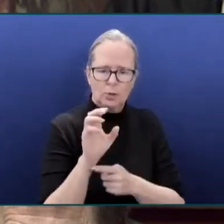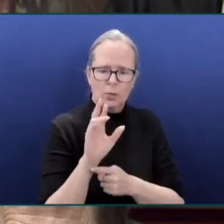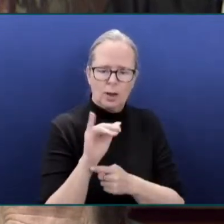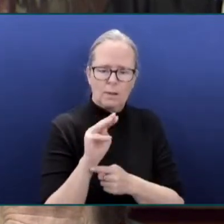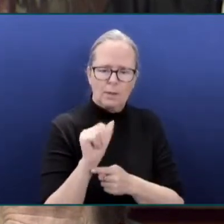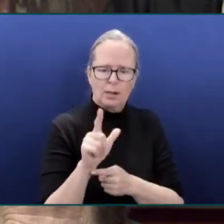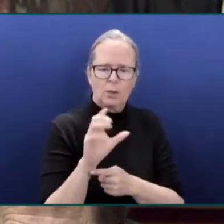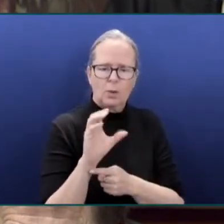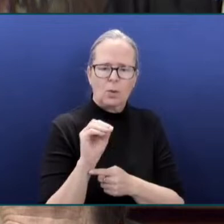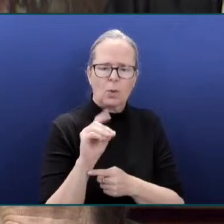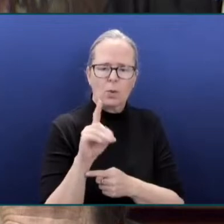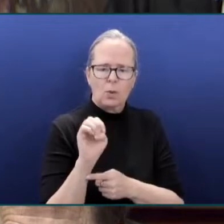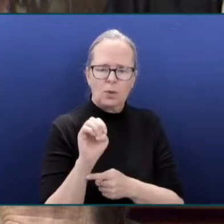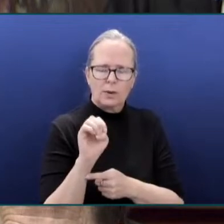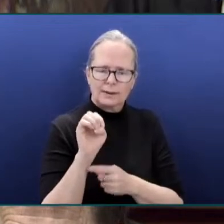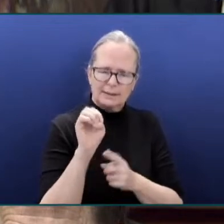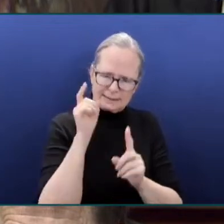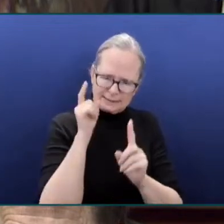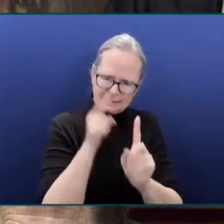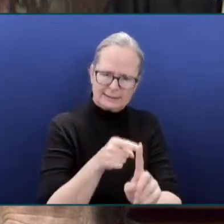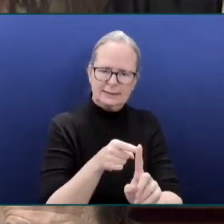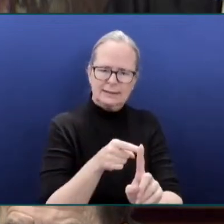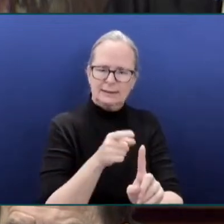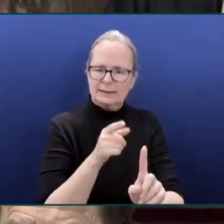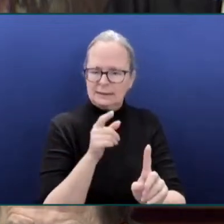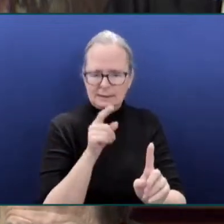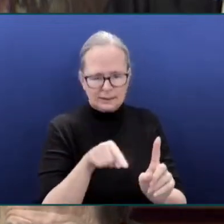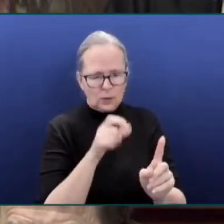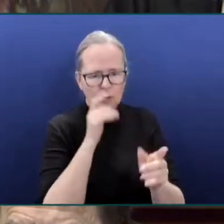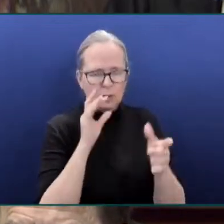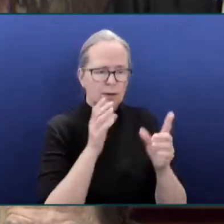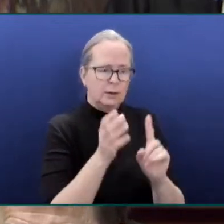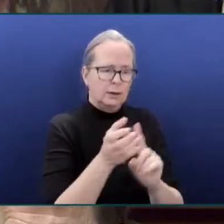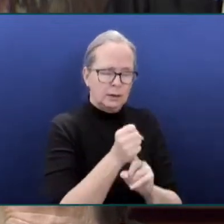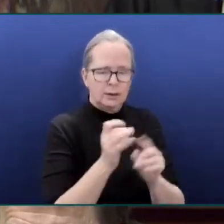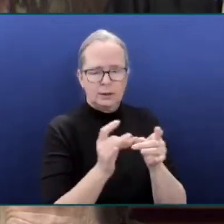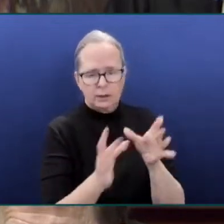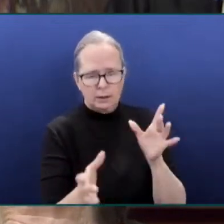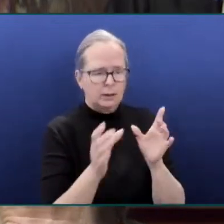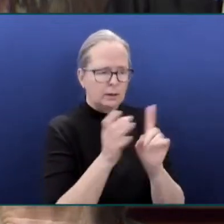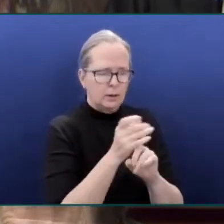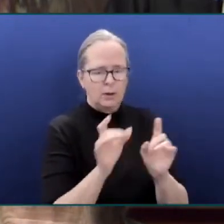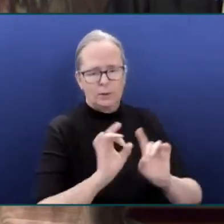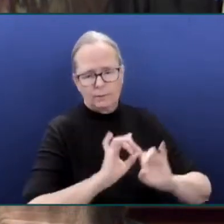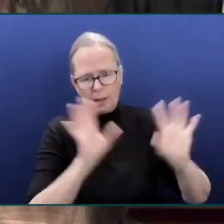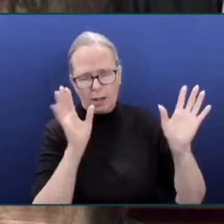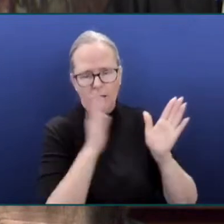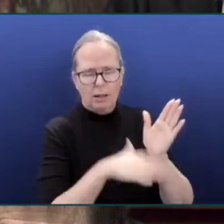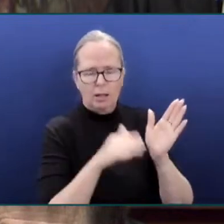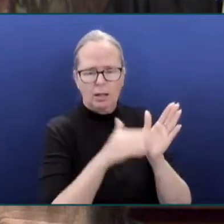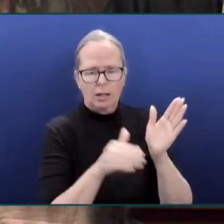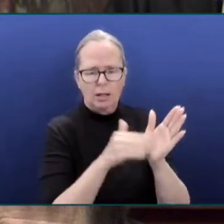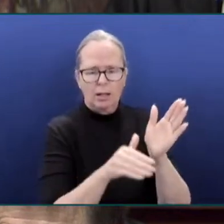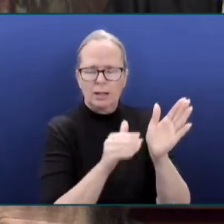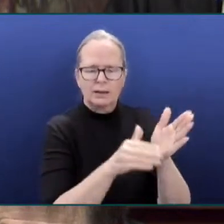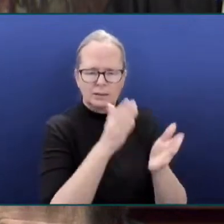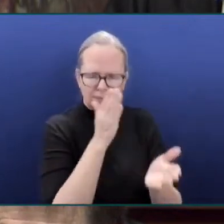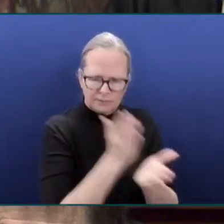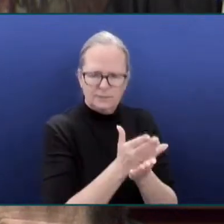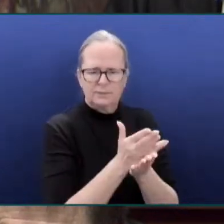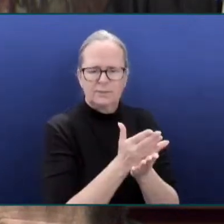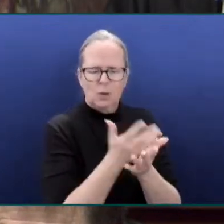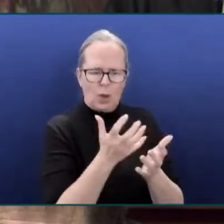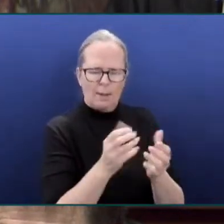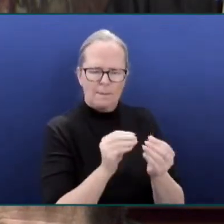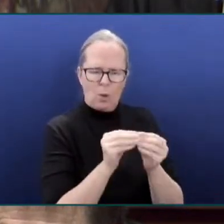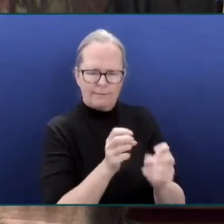tools in our justice system to keep them off our streets. It's exactly why we're not waiting just for Ottawa to make those changes. We're investing in the